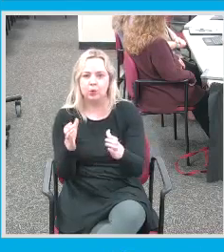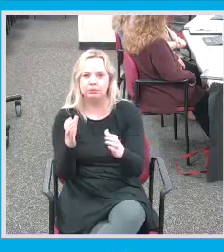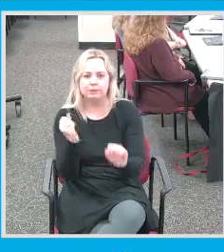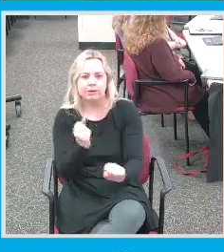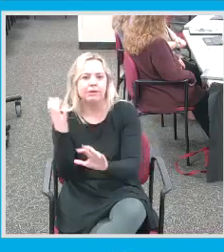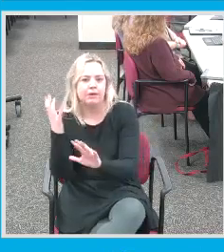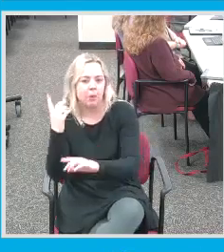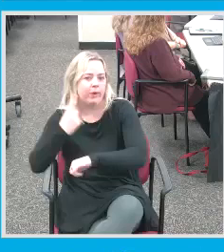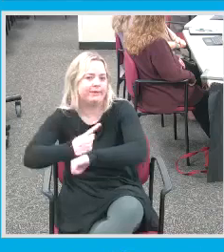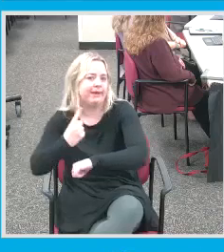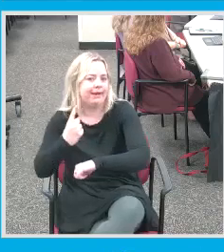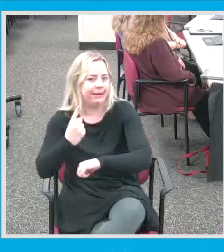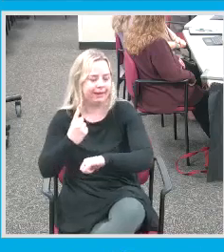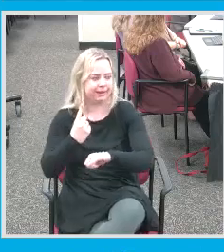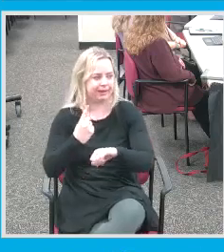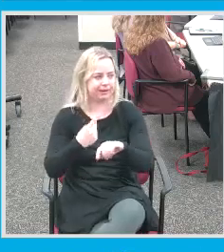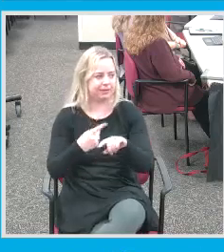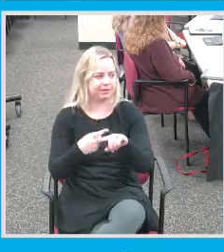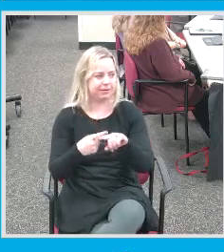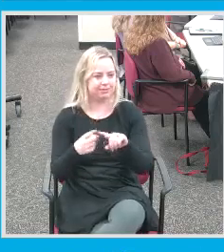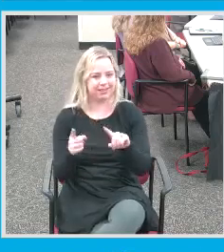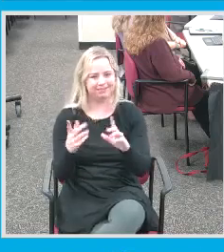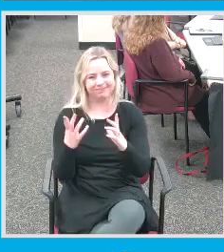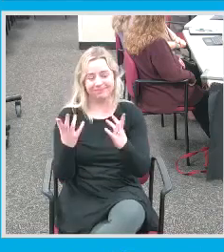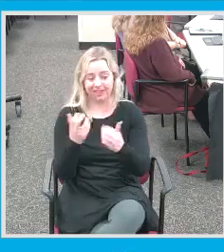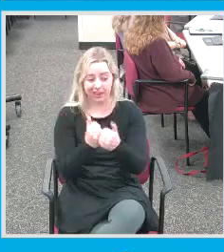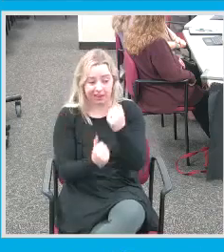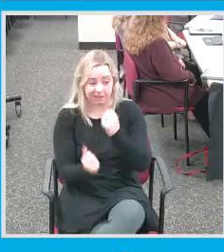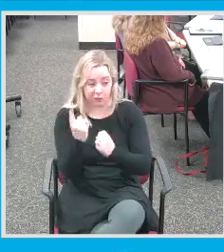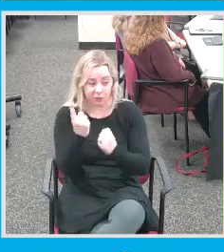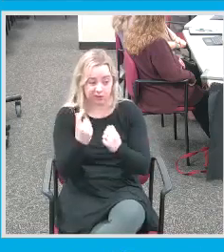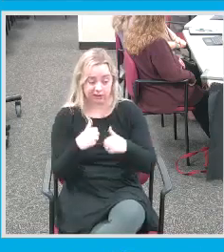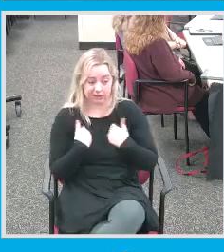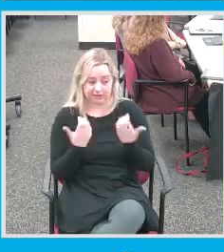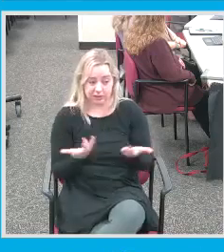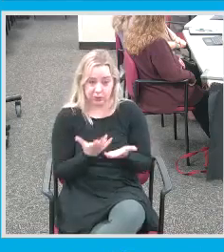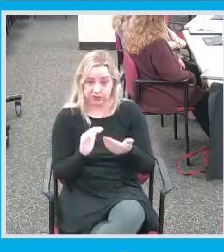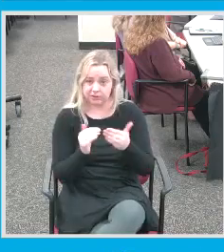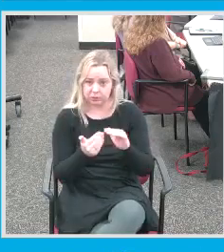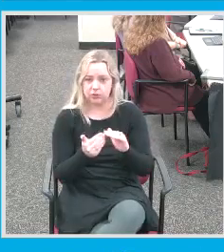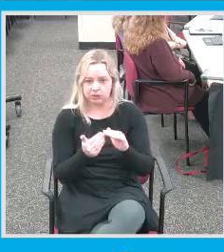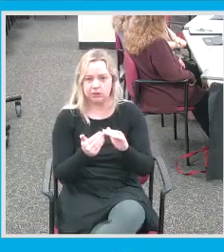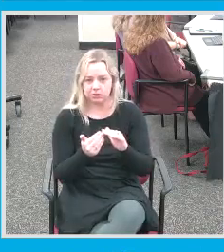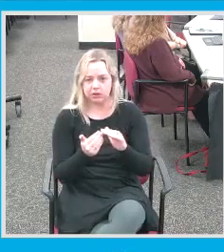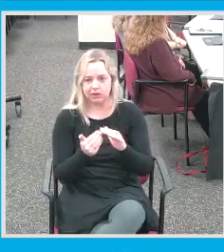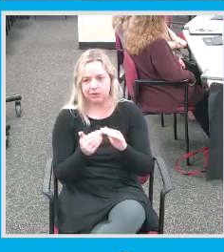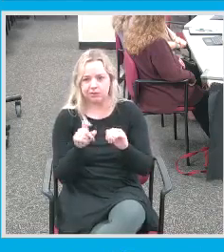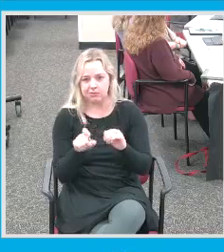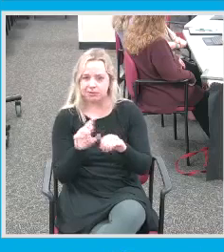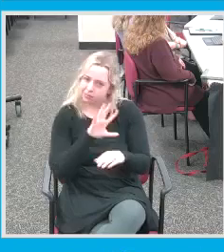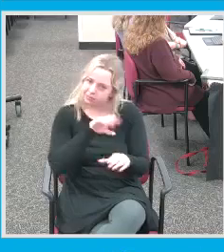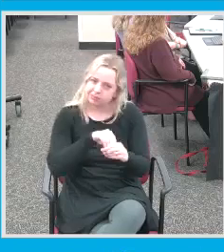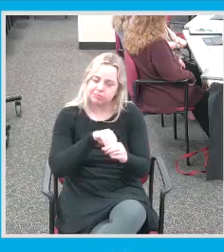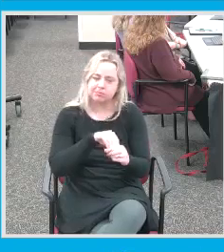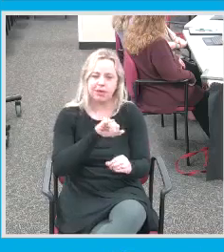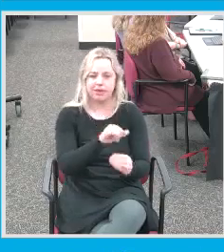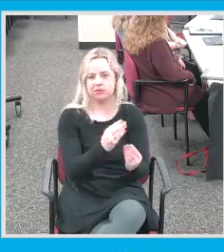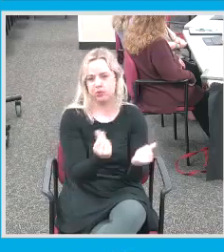there. And so everybody who's in this community is a part of the solution when it comes to something like